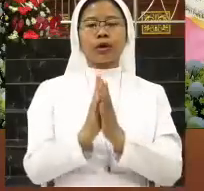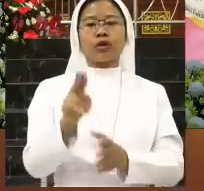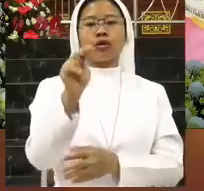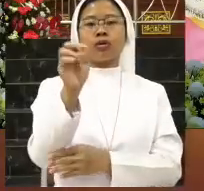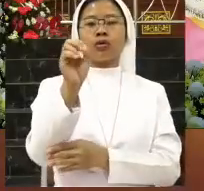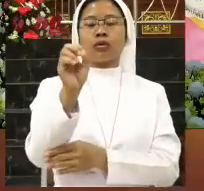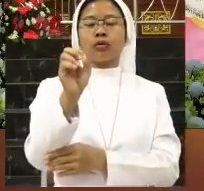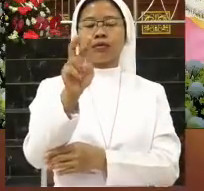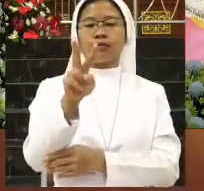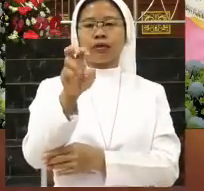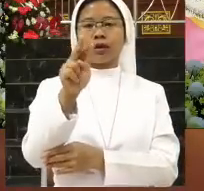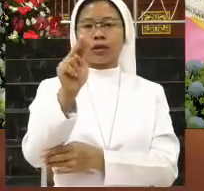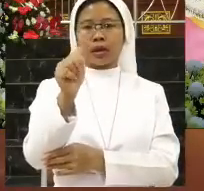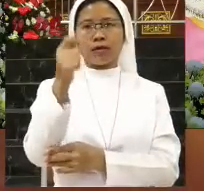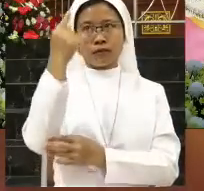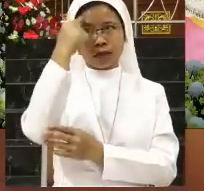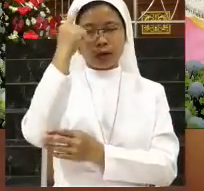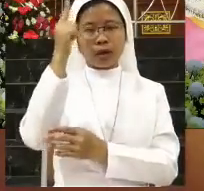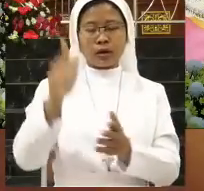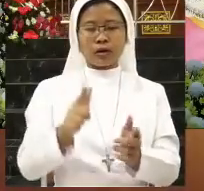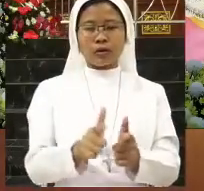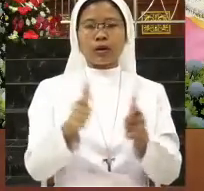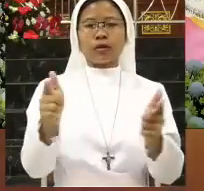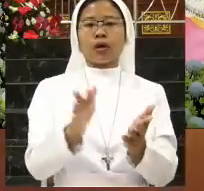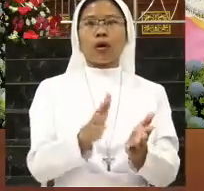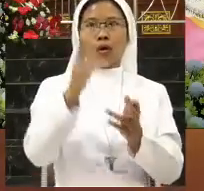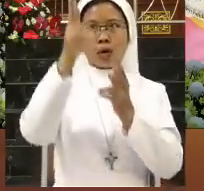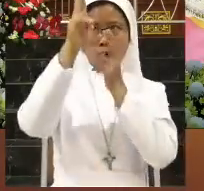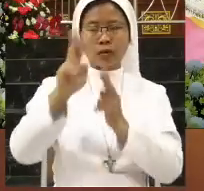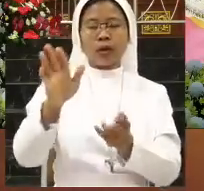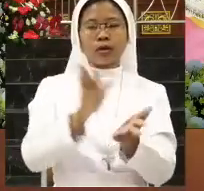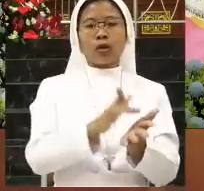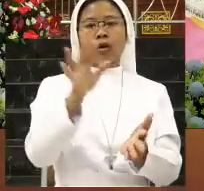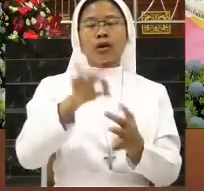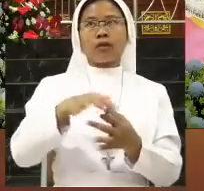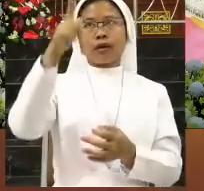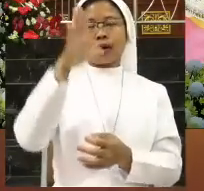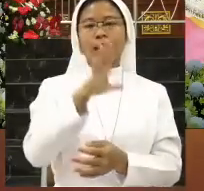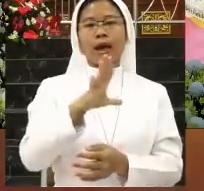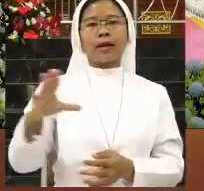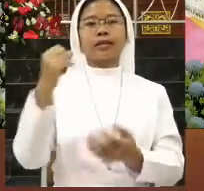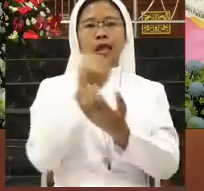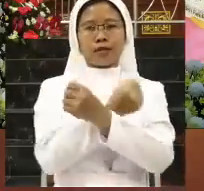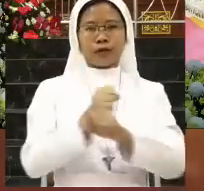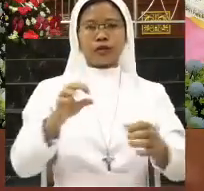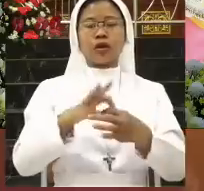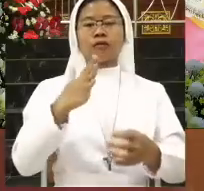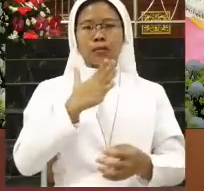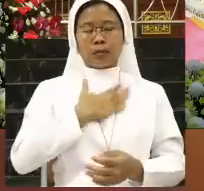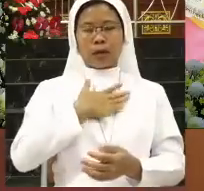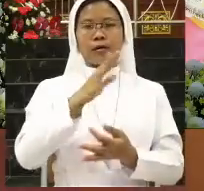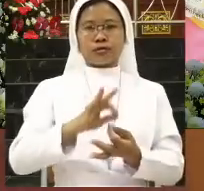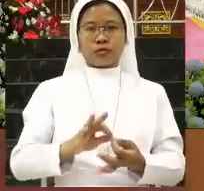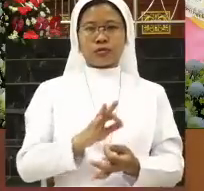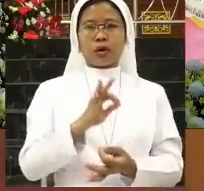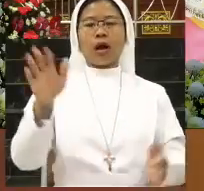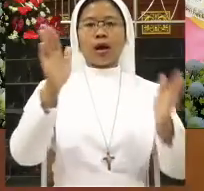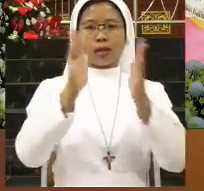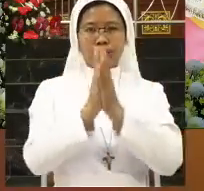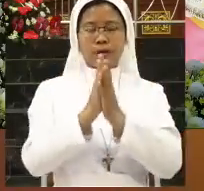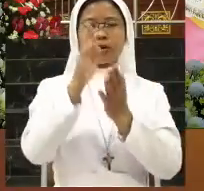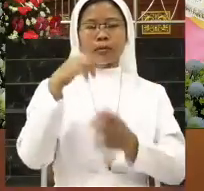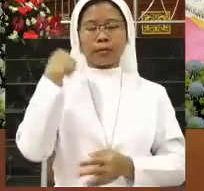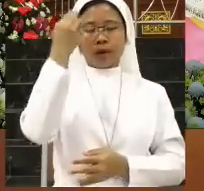be for the greater honor and glory of God and the salvation of my soul. Amen. Amen. Virgin